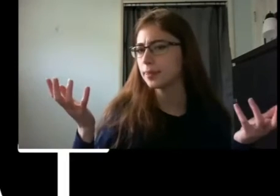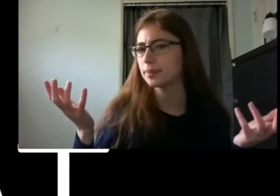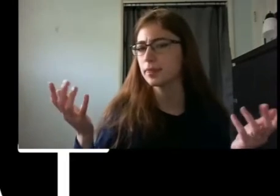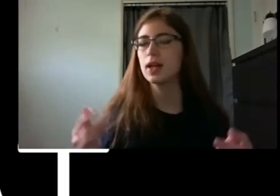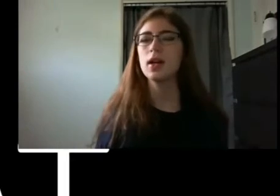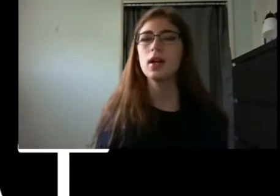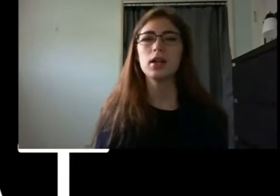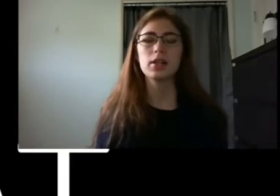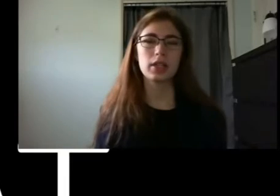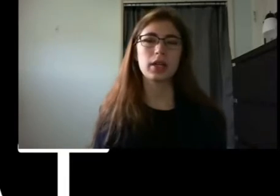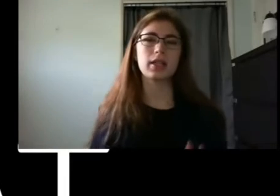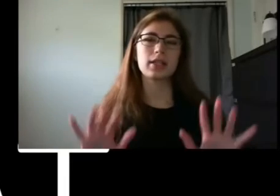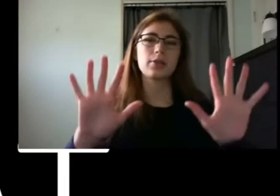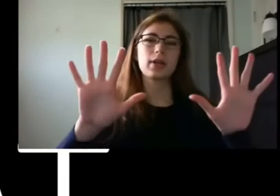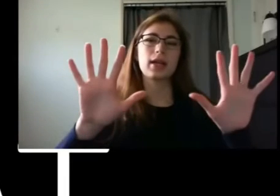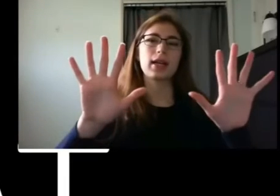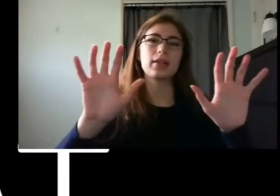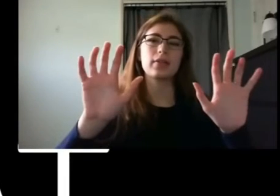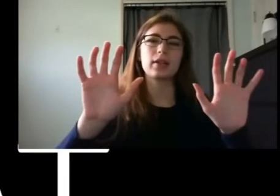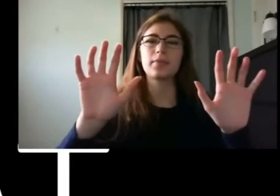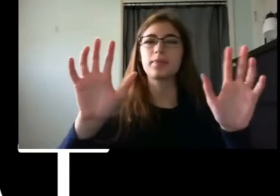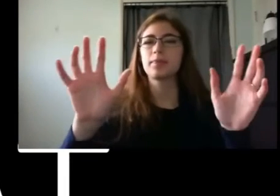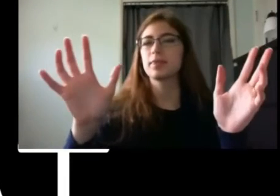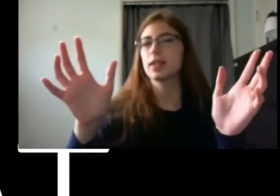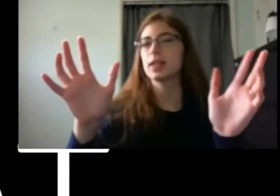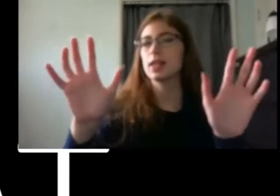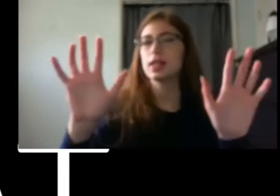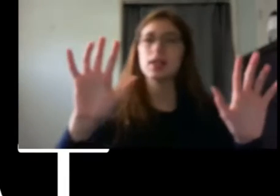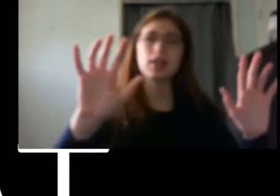What. So you're going to do a kind of a